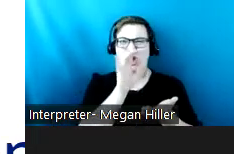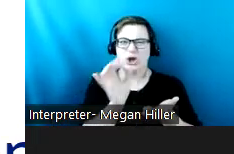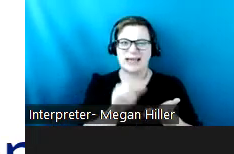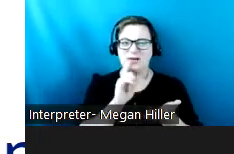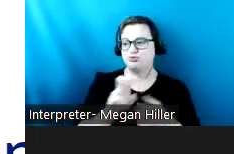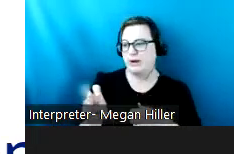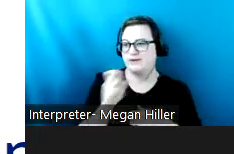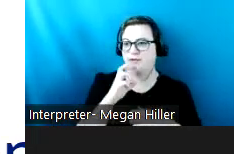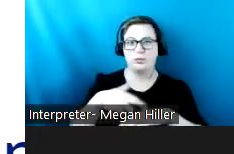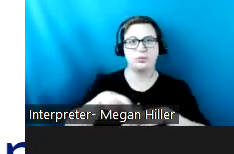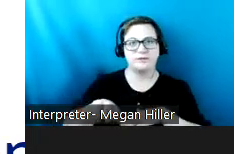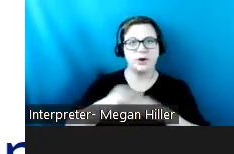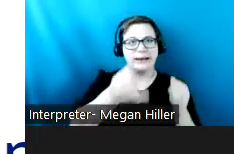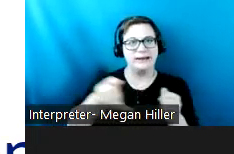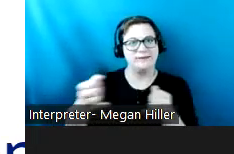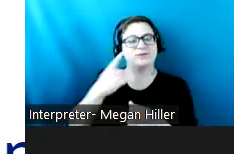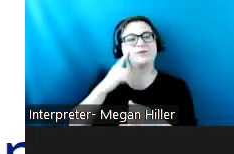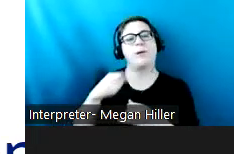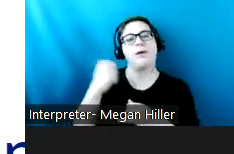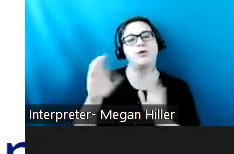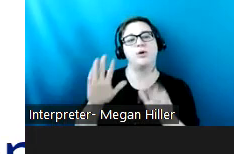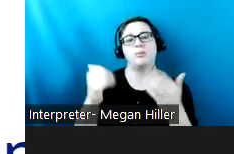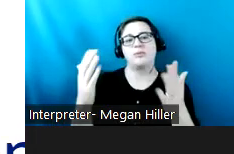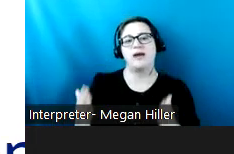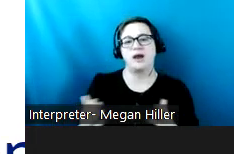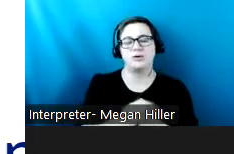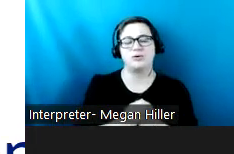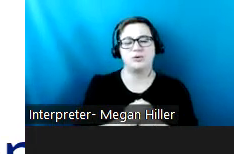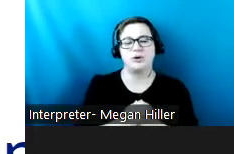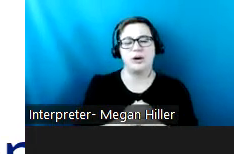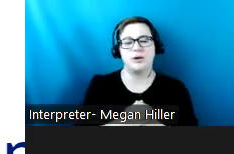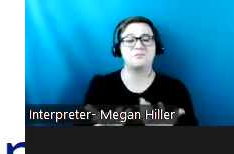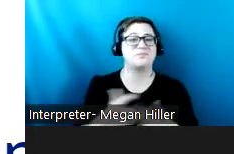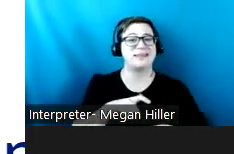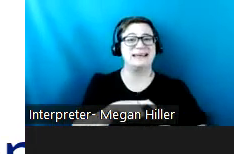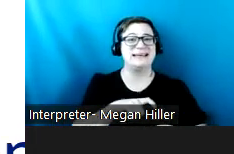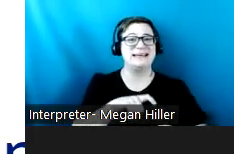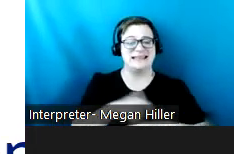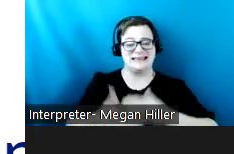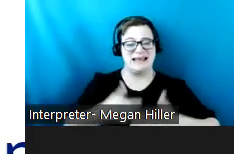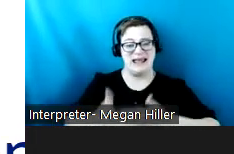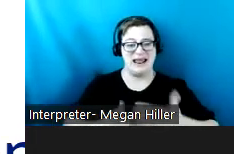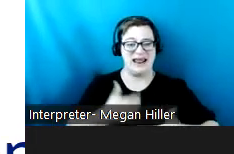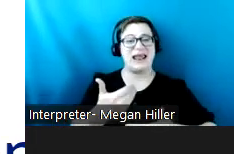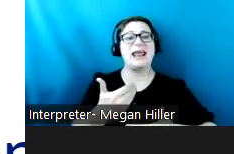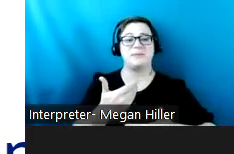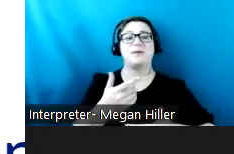or refer an individual to another provider, the timely discharge of an individual upon